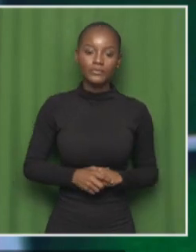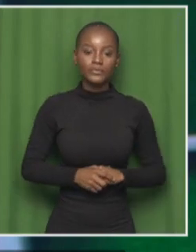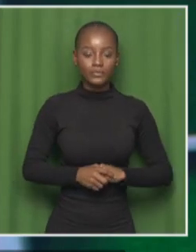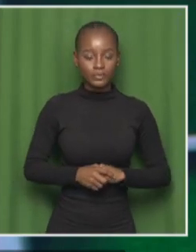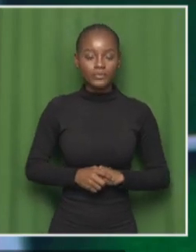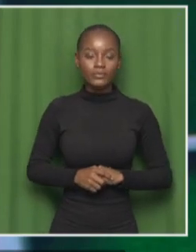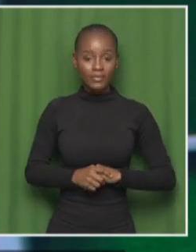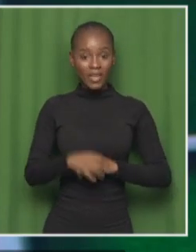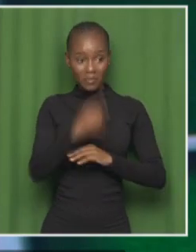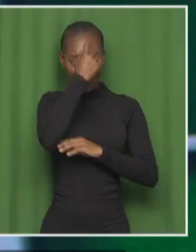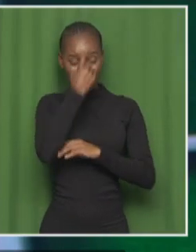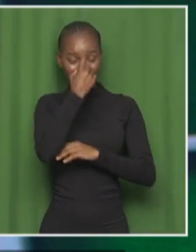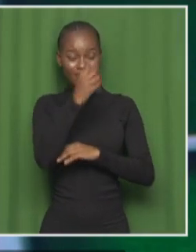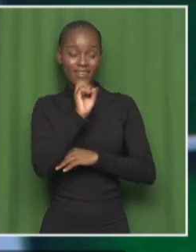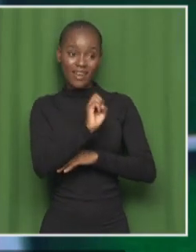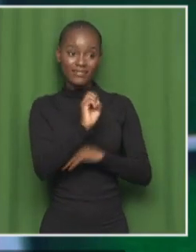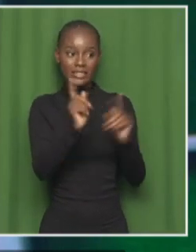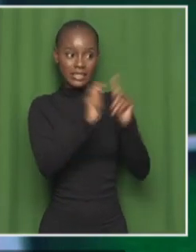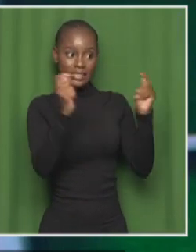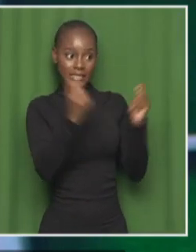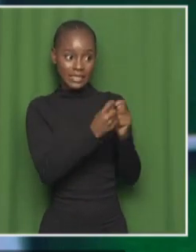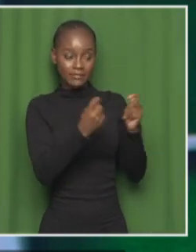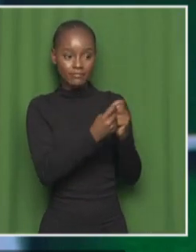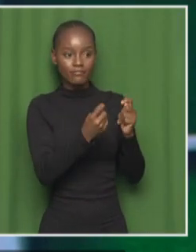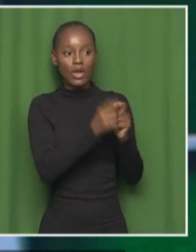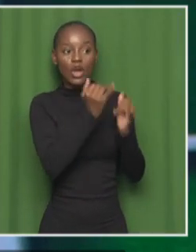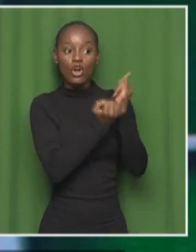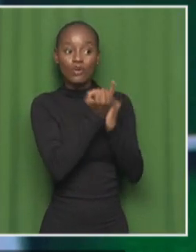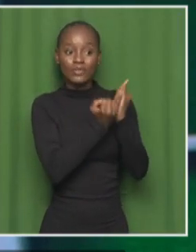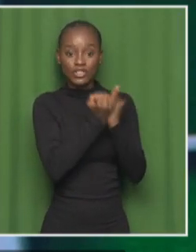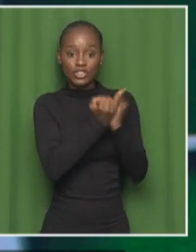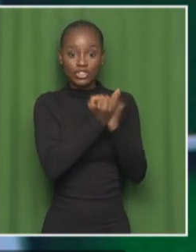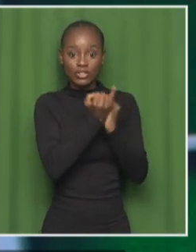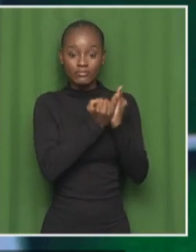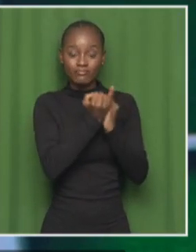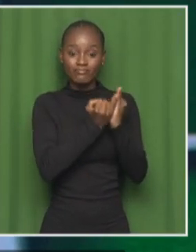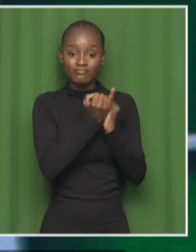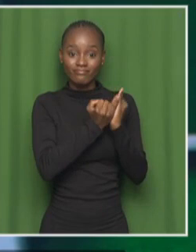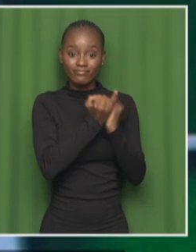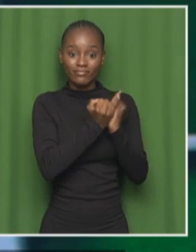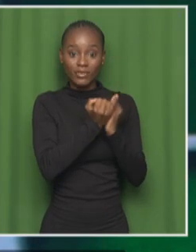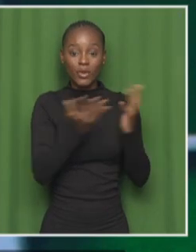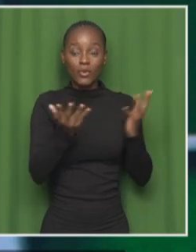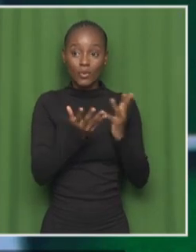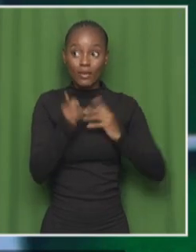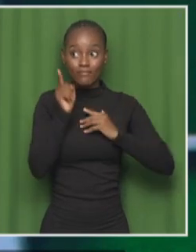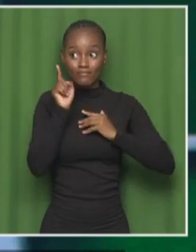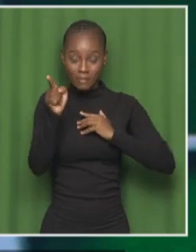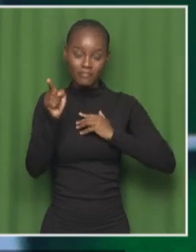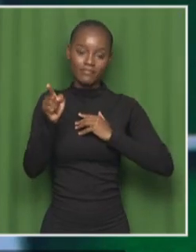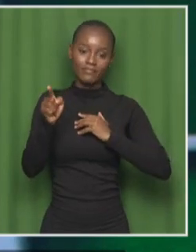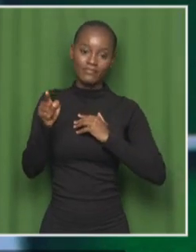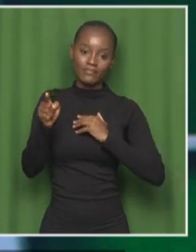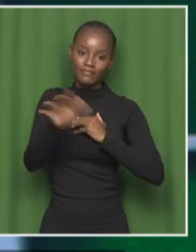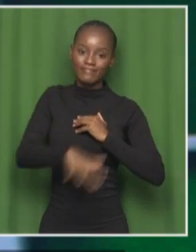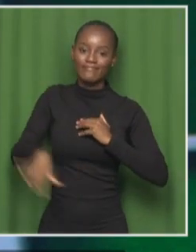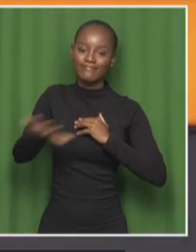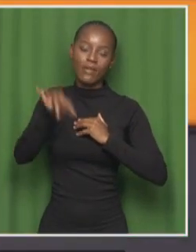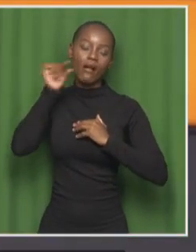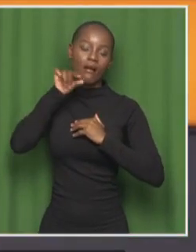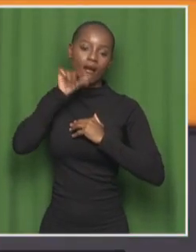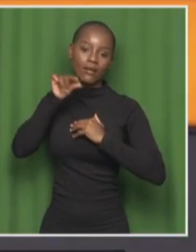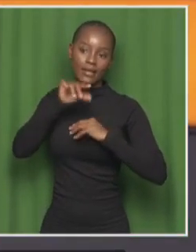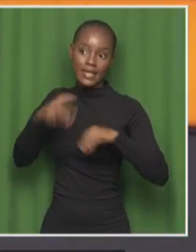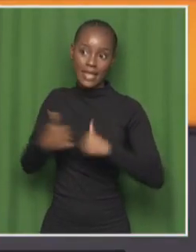believe there's a team competition and an individual competition at the games in Ghana. Okay, let's